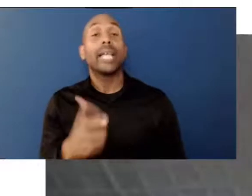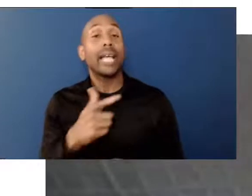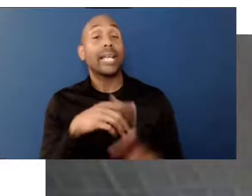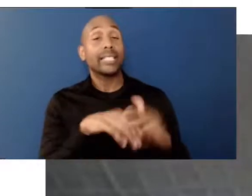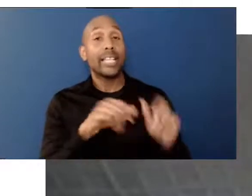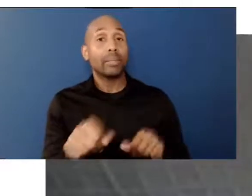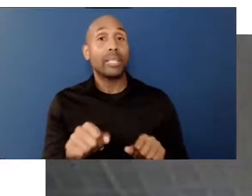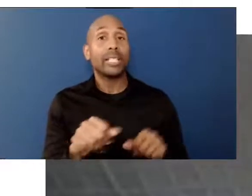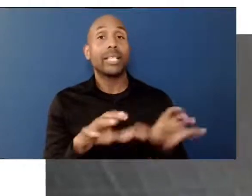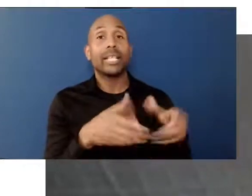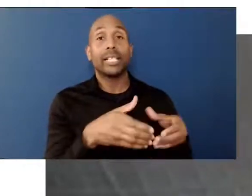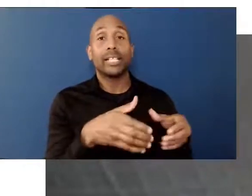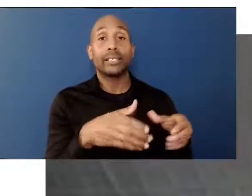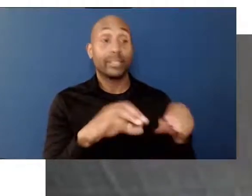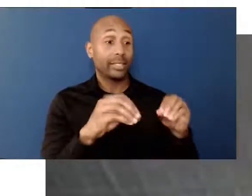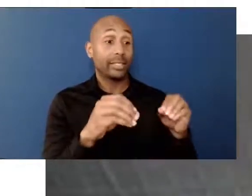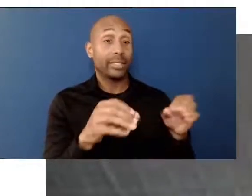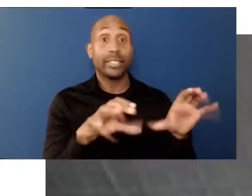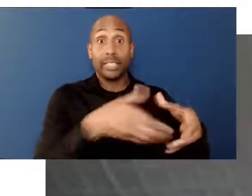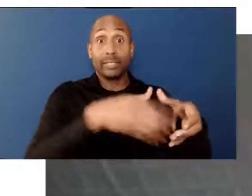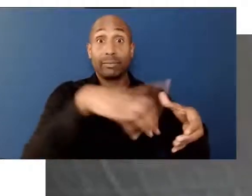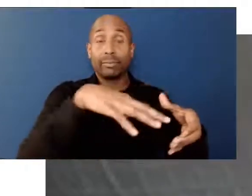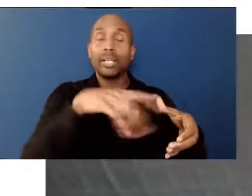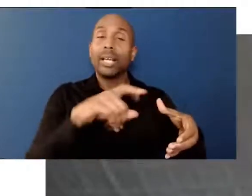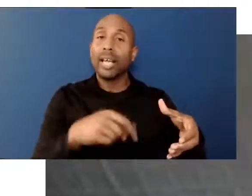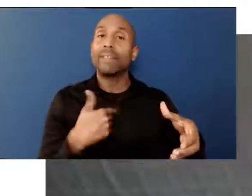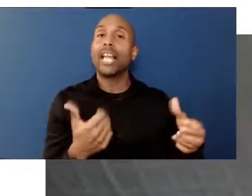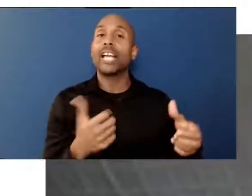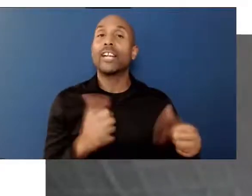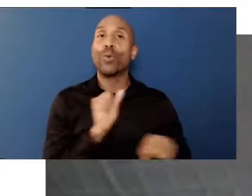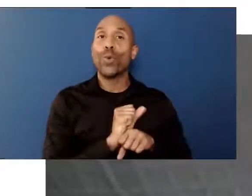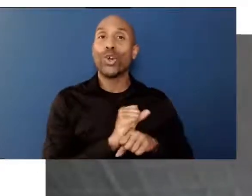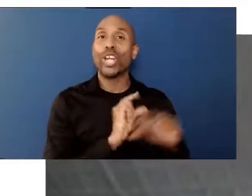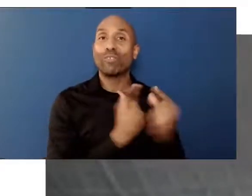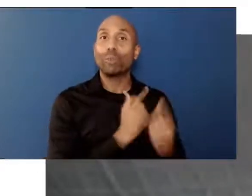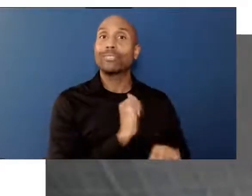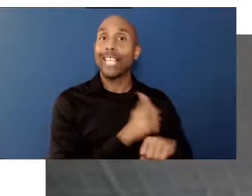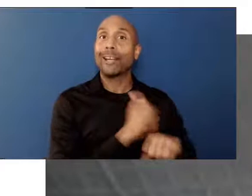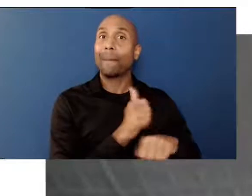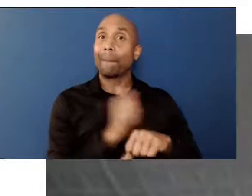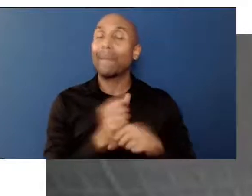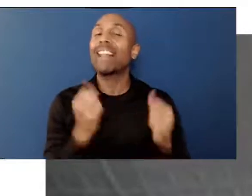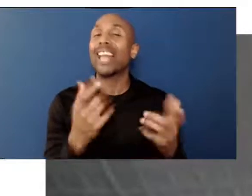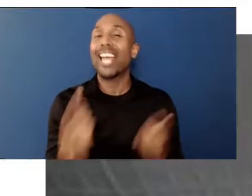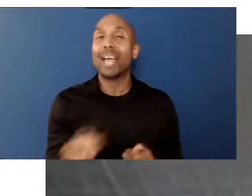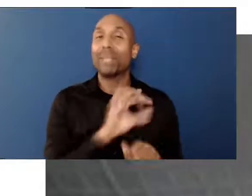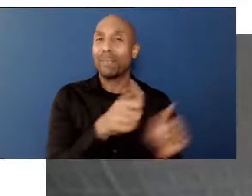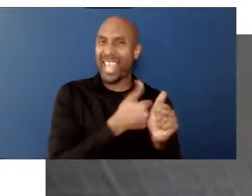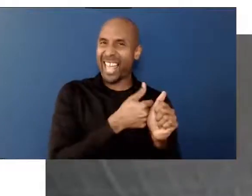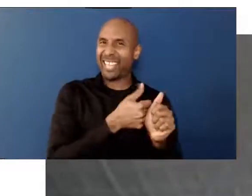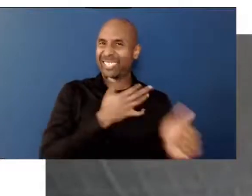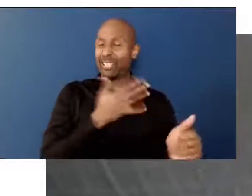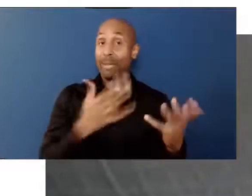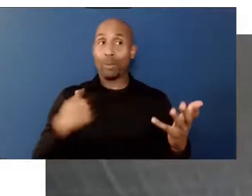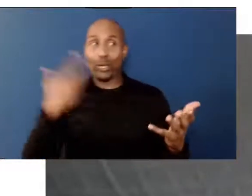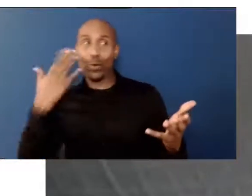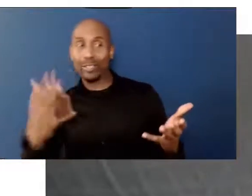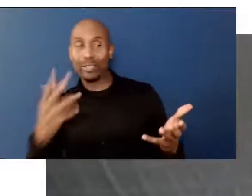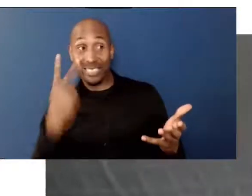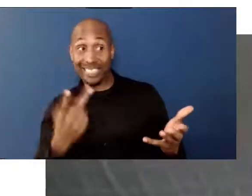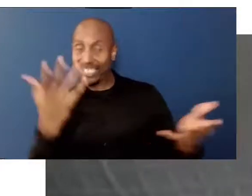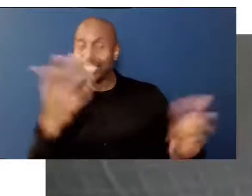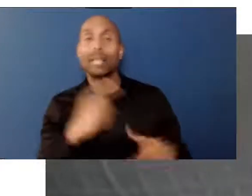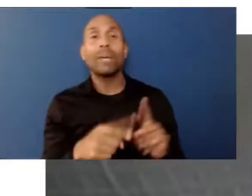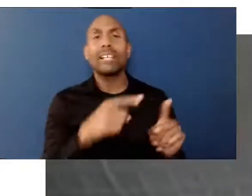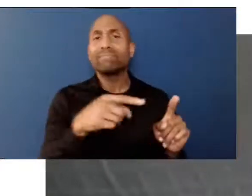working groups and there's a lot of things happening behind the scenes. So I just thought maybe you could give us a little update on where we're at with that standards development and what that process really